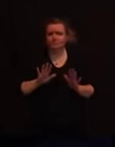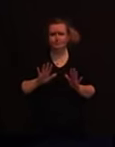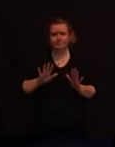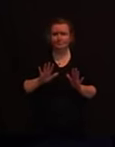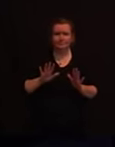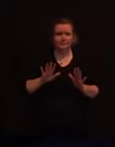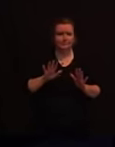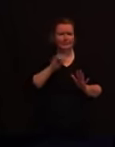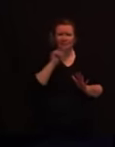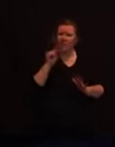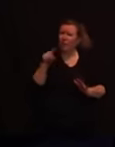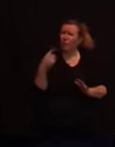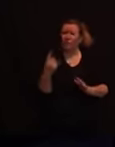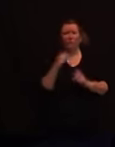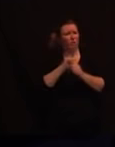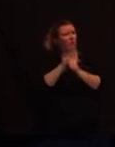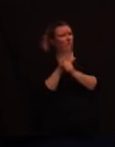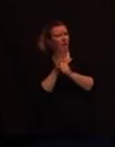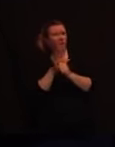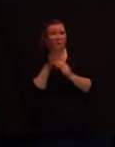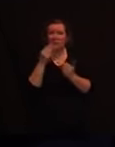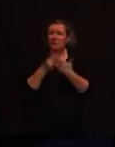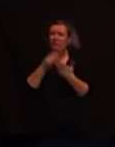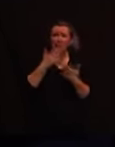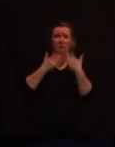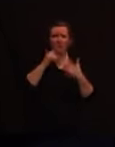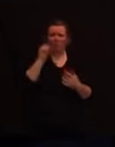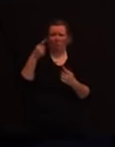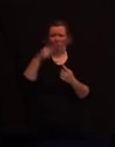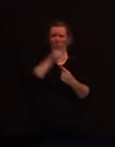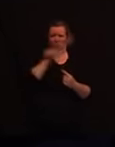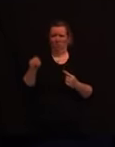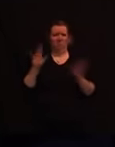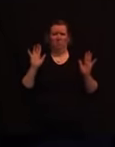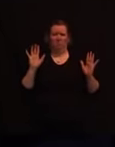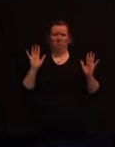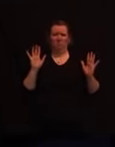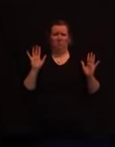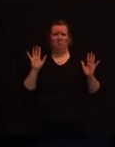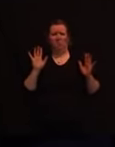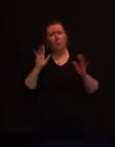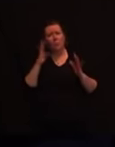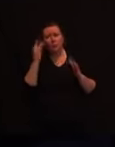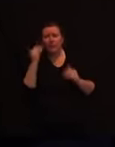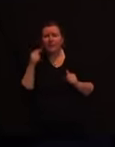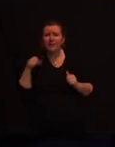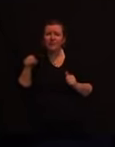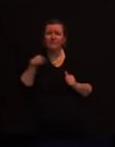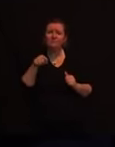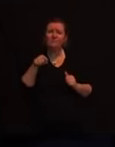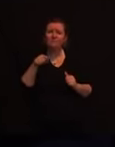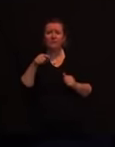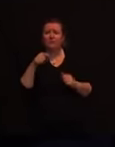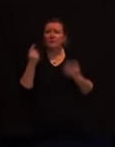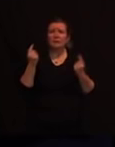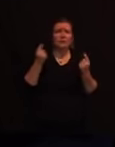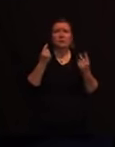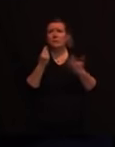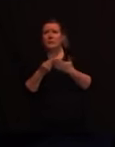coronavirus or about financial concerns that I know are on the minds of so many of you, but making sure that we're thinking about our